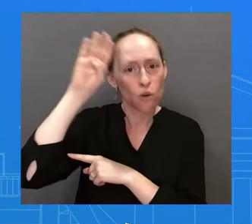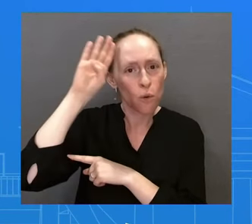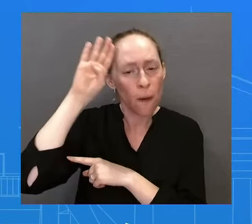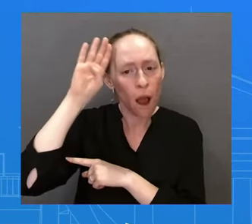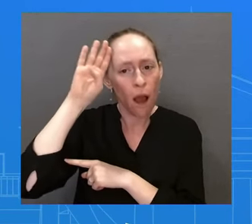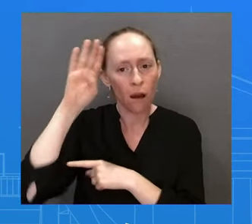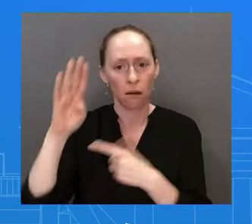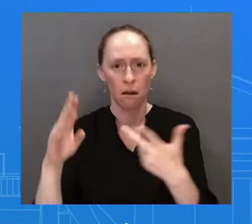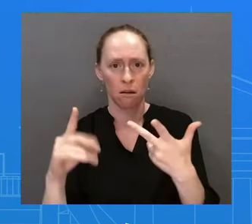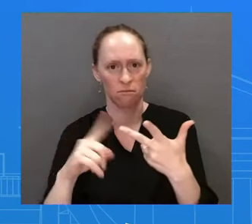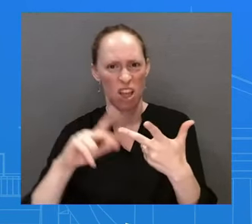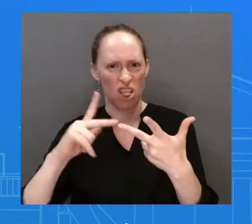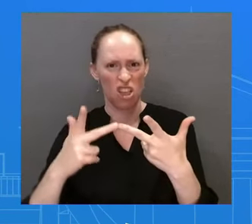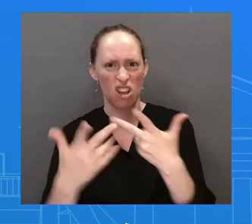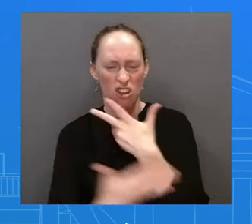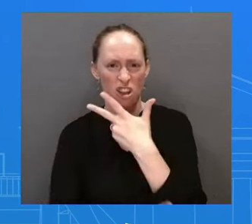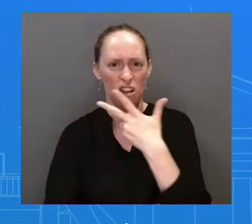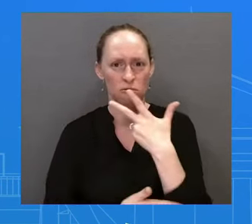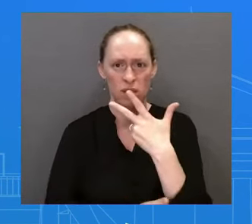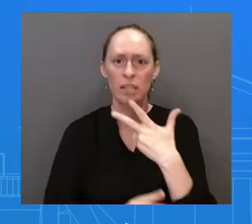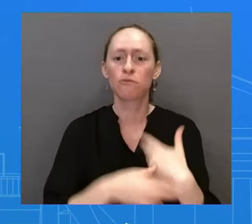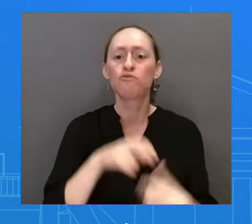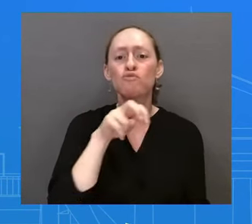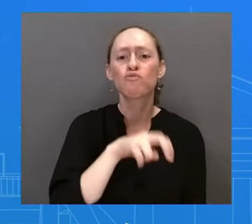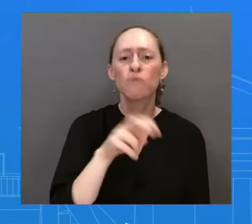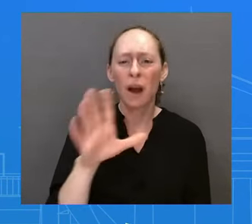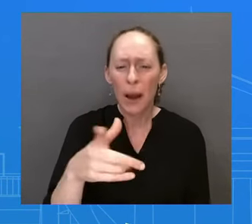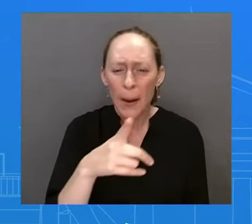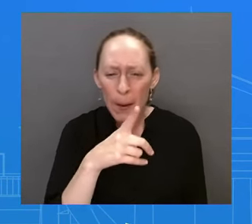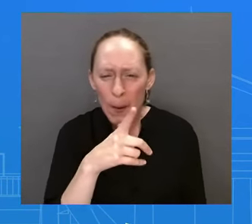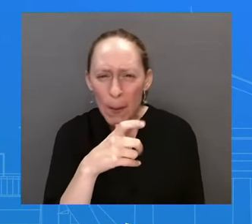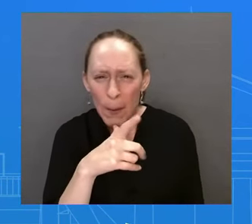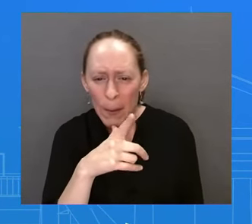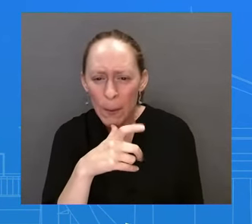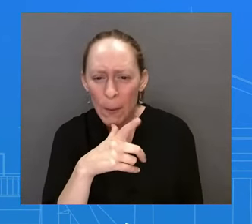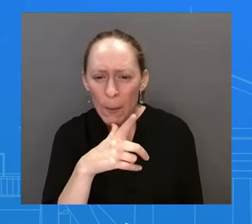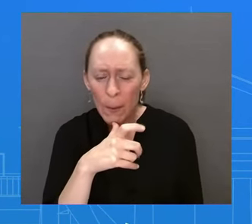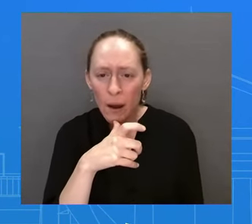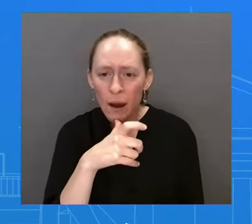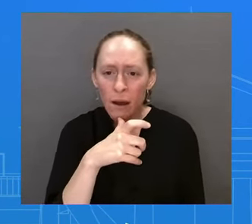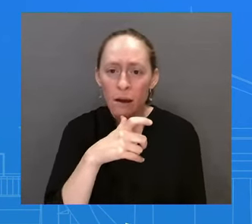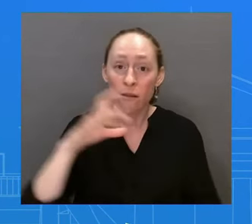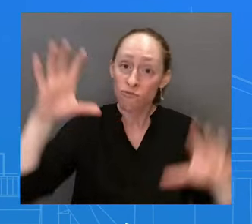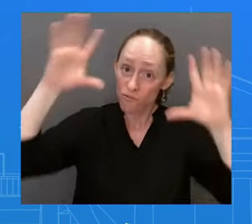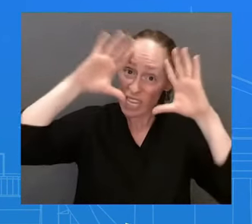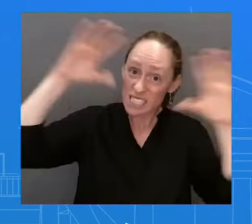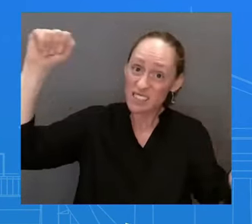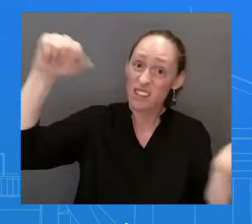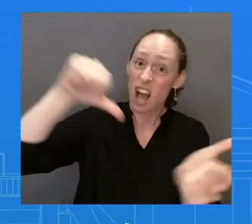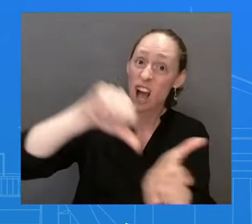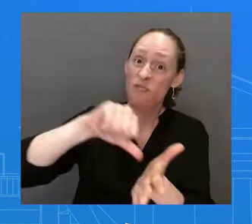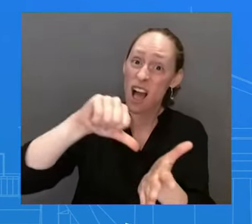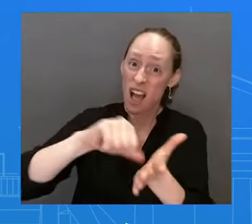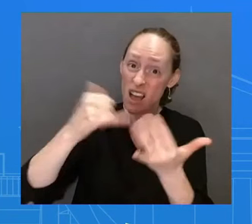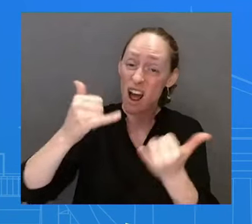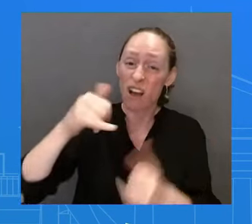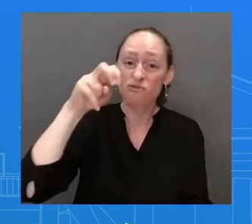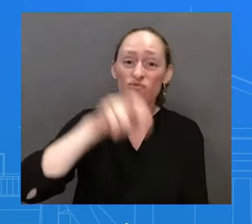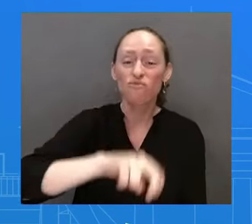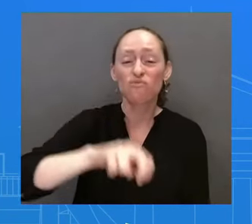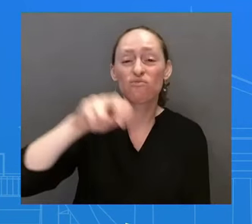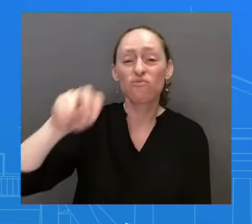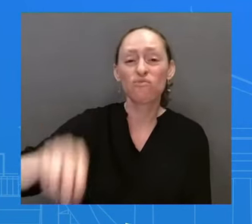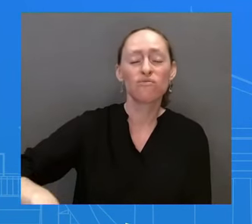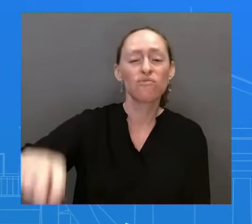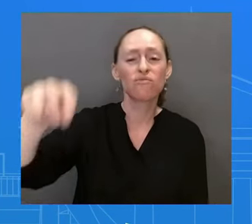report that China supplied some drone ingredients to Iran to be sent to Russia. Is there any veracity to that